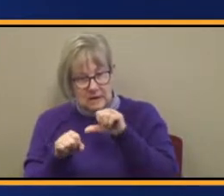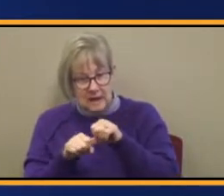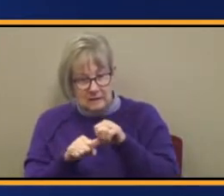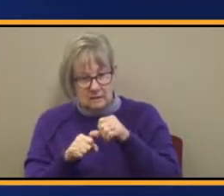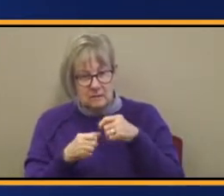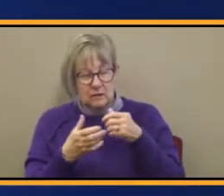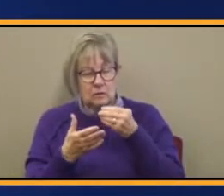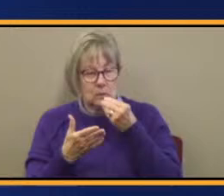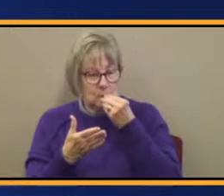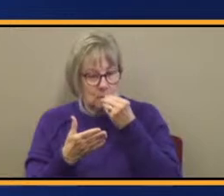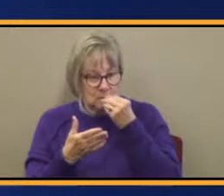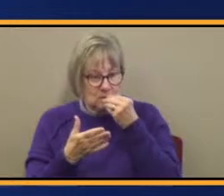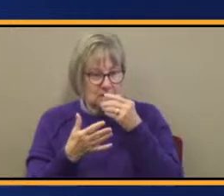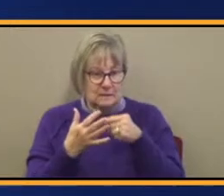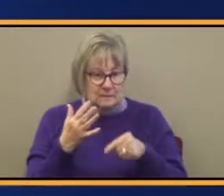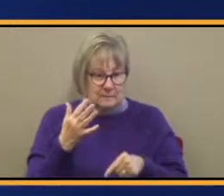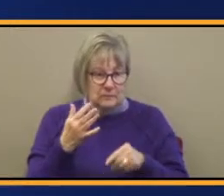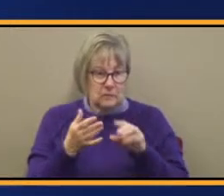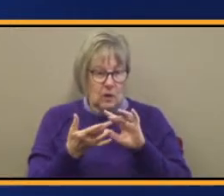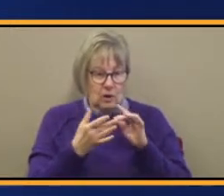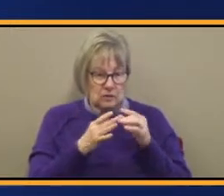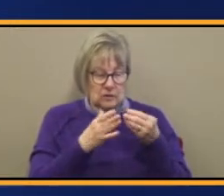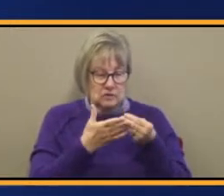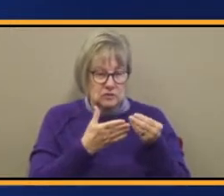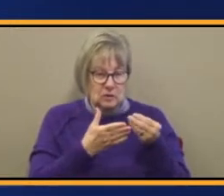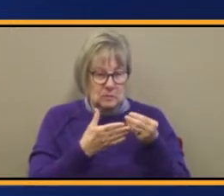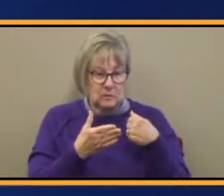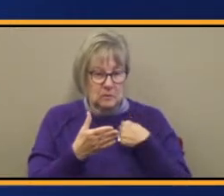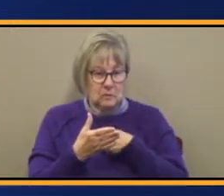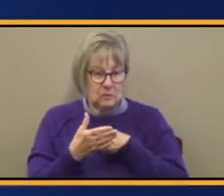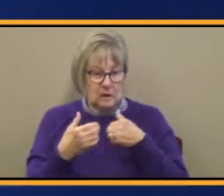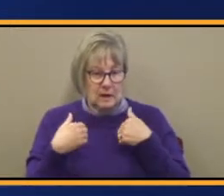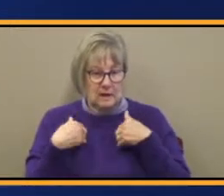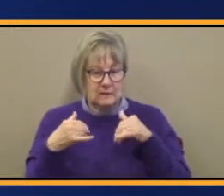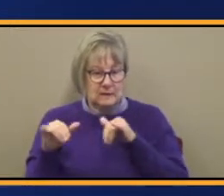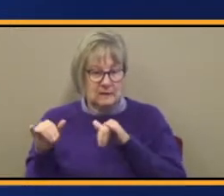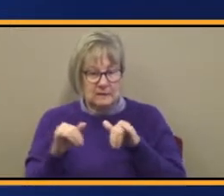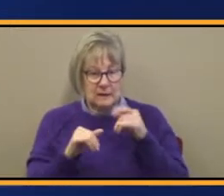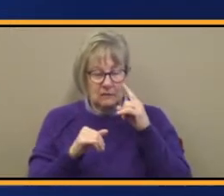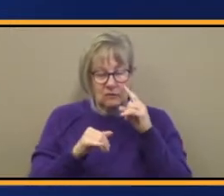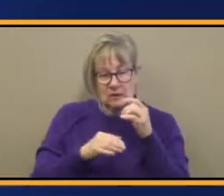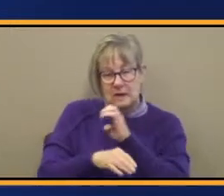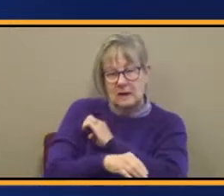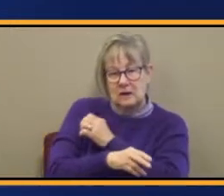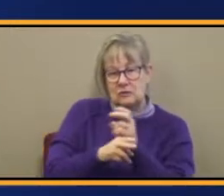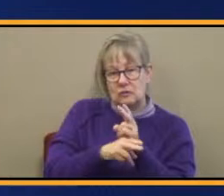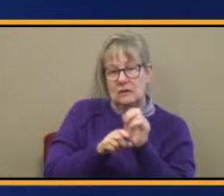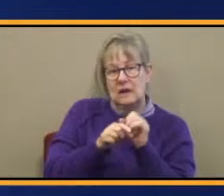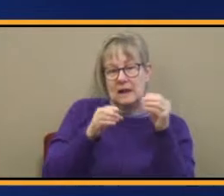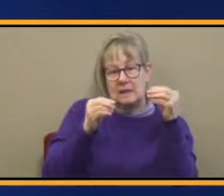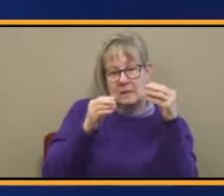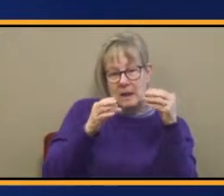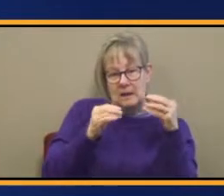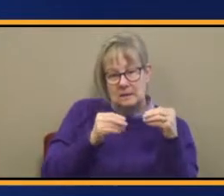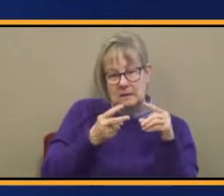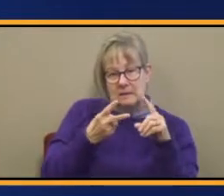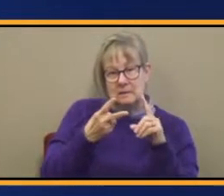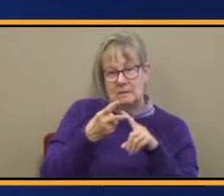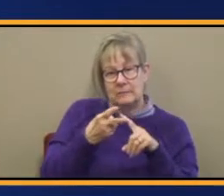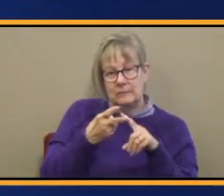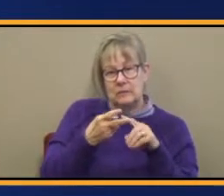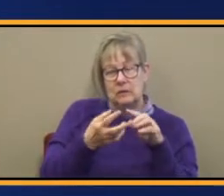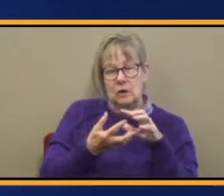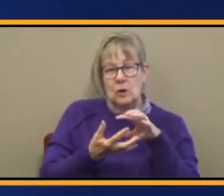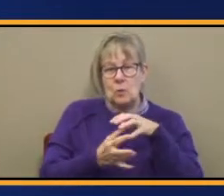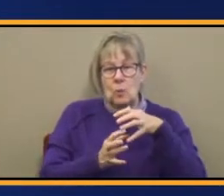groceries, and online shopping, we have the same, but for energy use, like lighting, your washer and